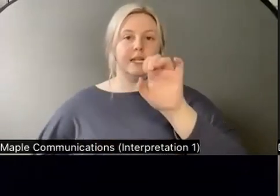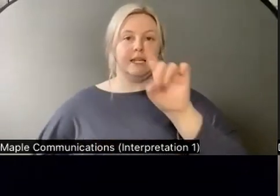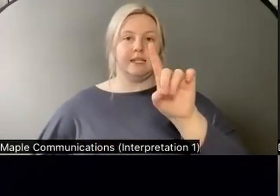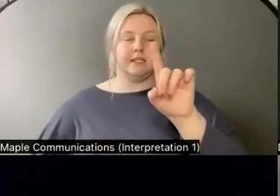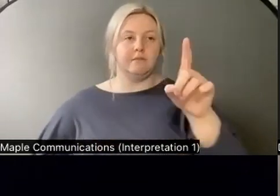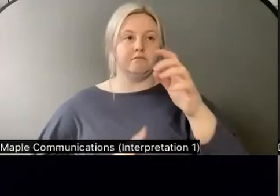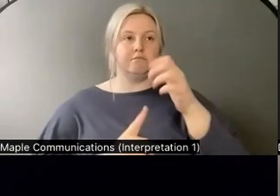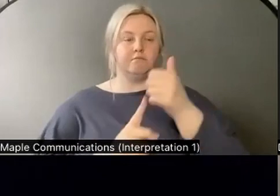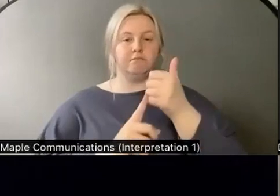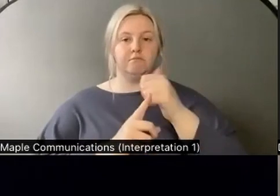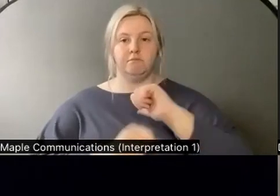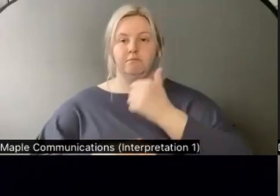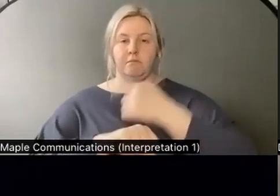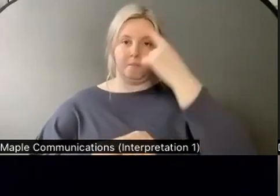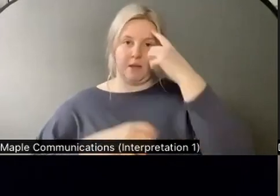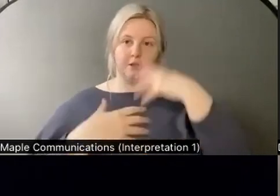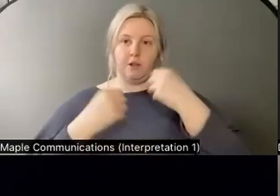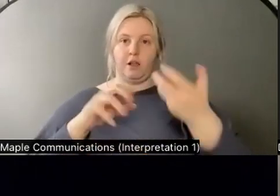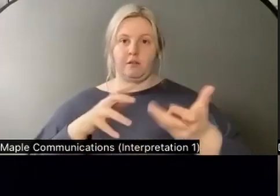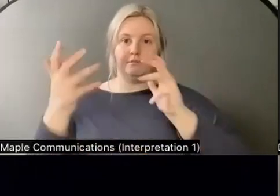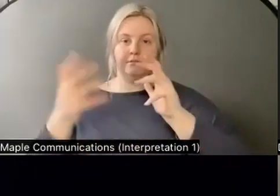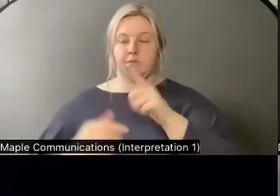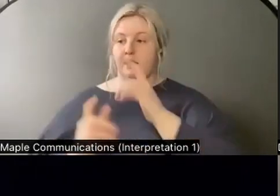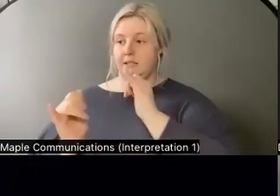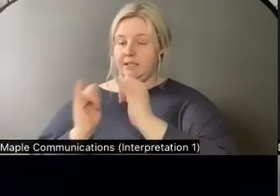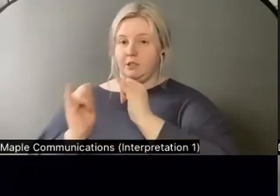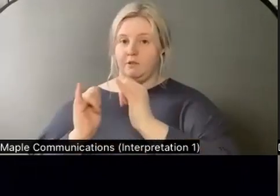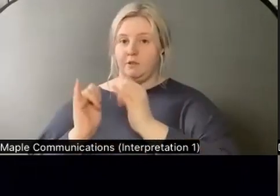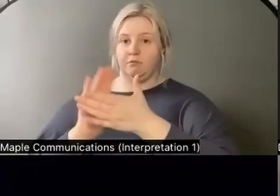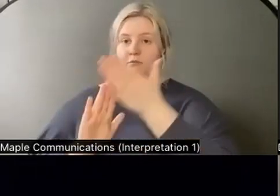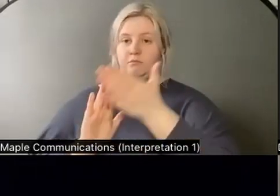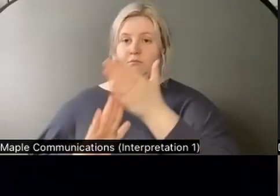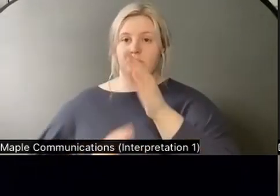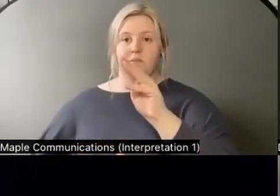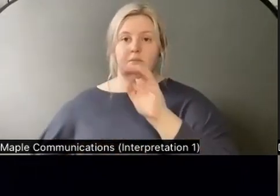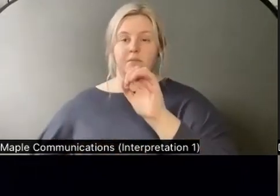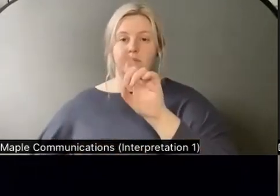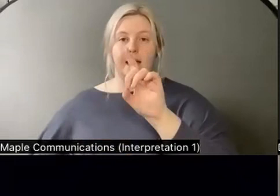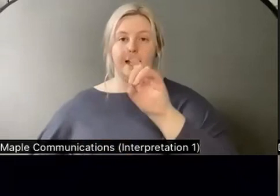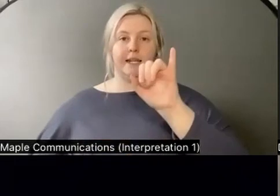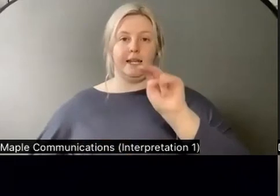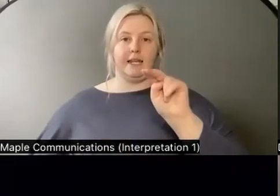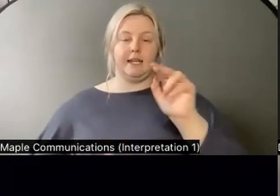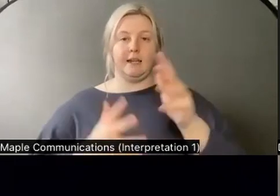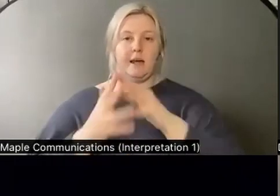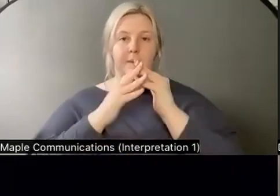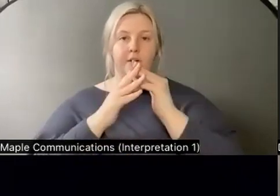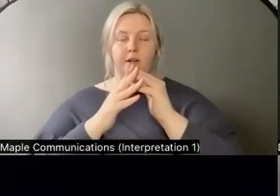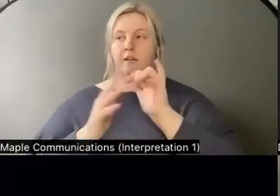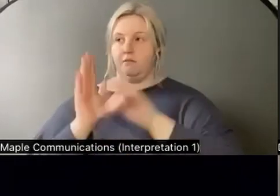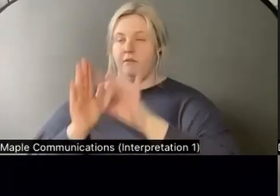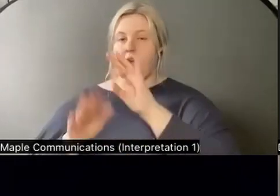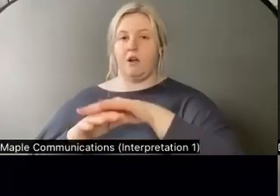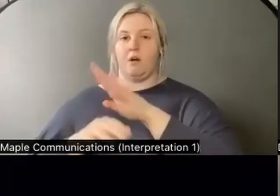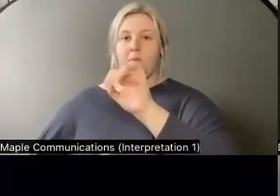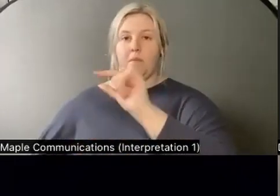Health Crisis. This interview was conducted by Mad in America and can be found on their blog under the